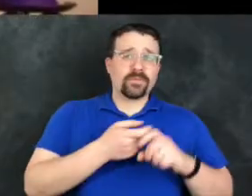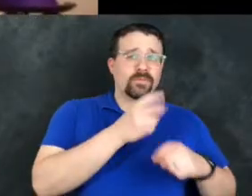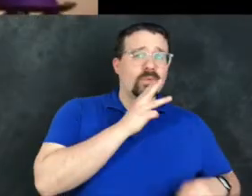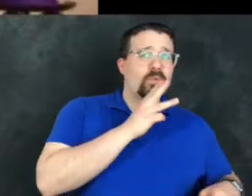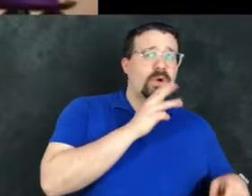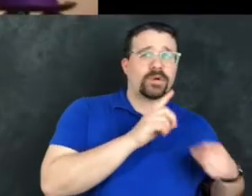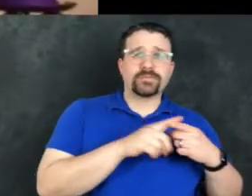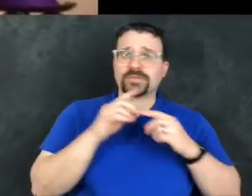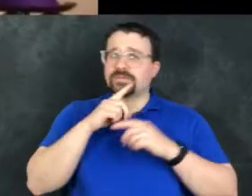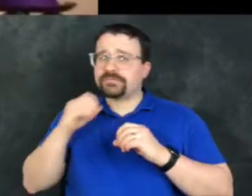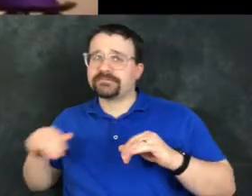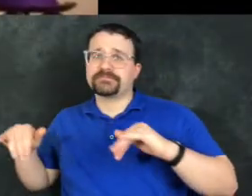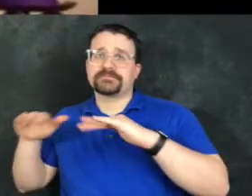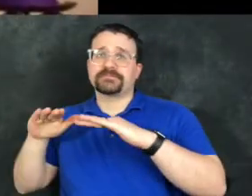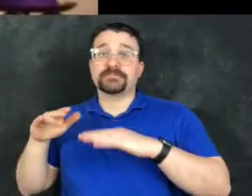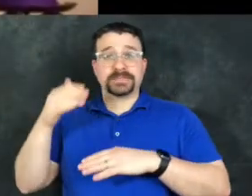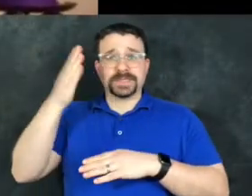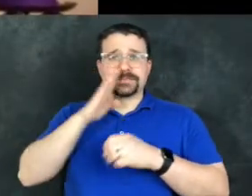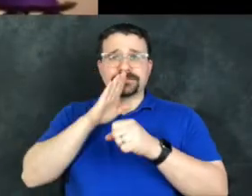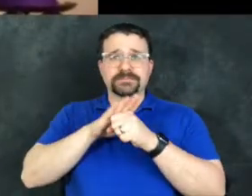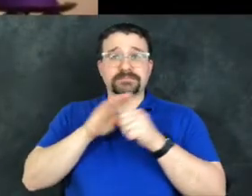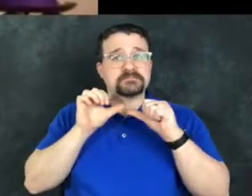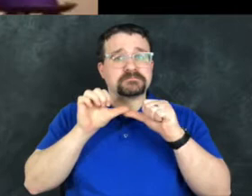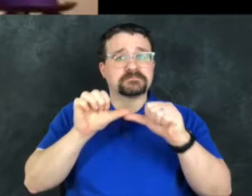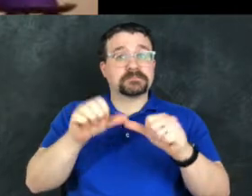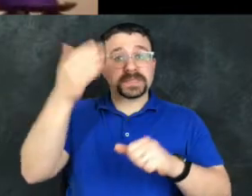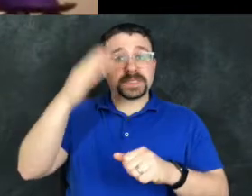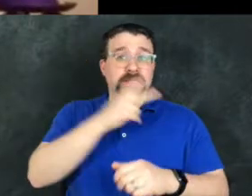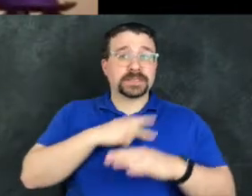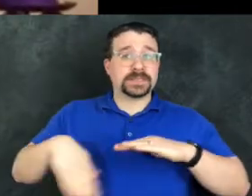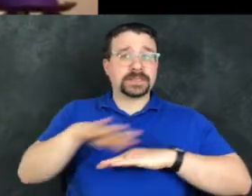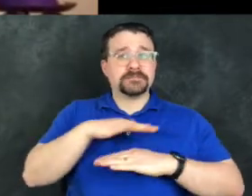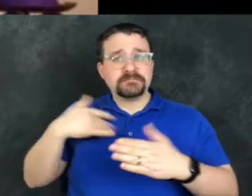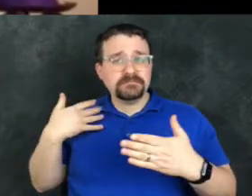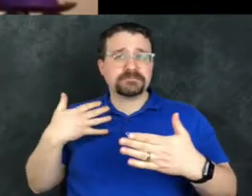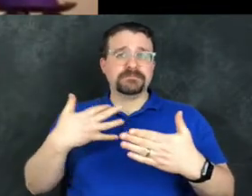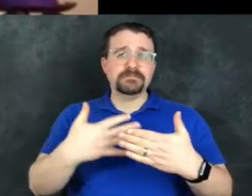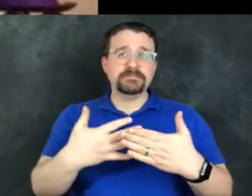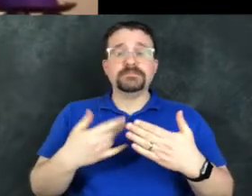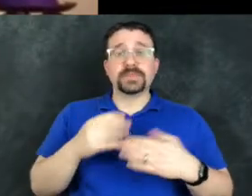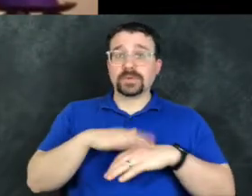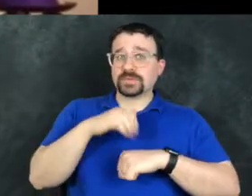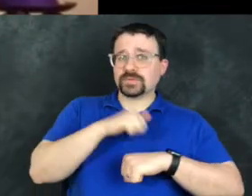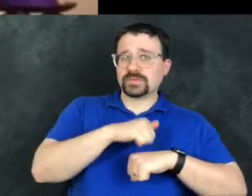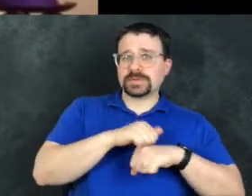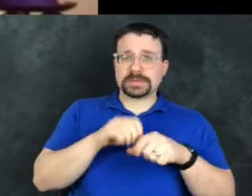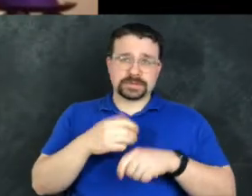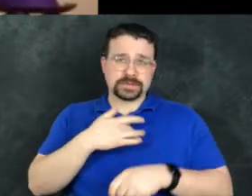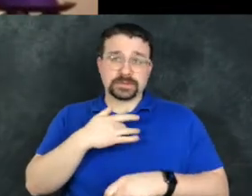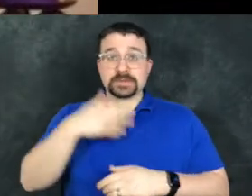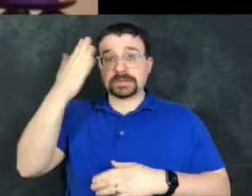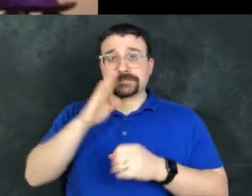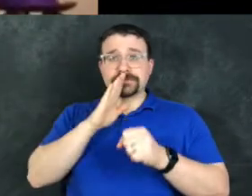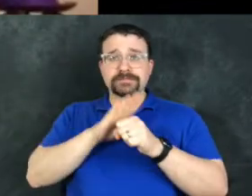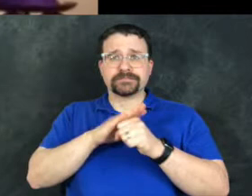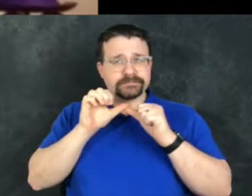From water to wilderness, God's covenant continues. God's kingdom comes near. On stone and in hearts,